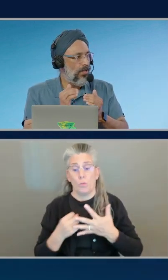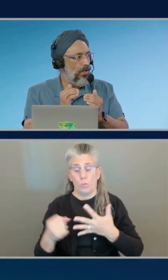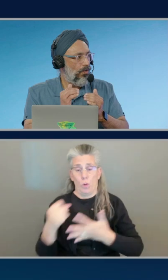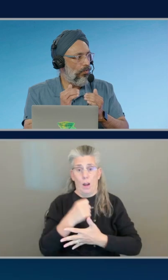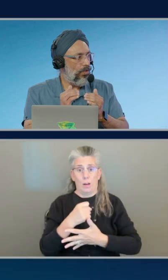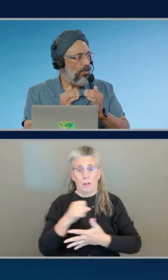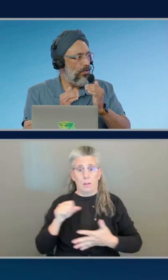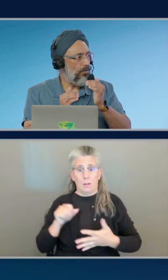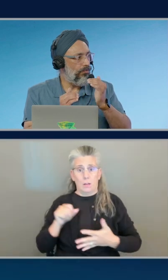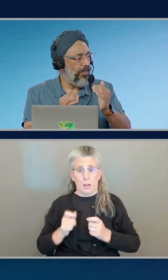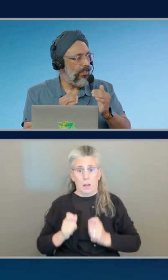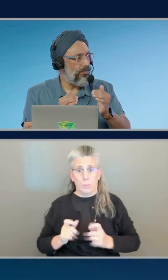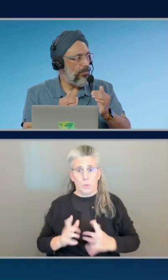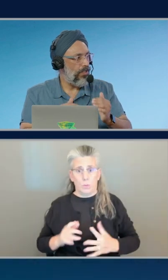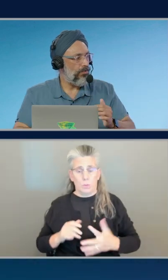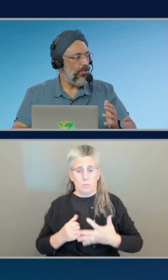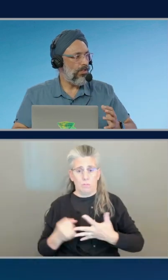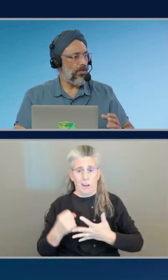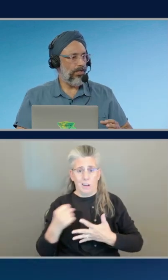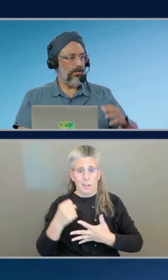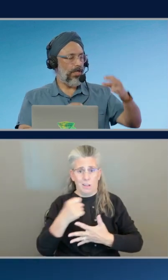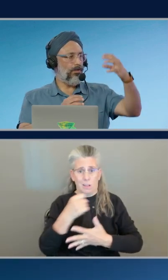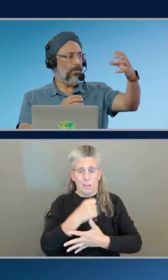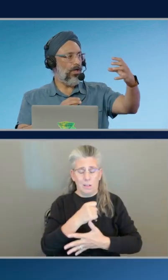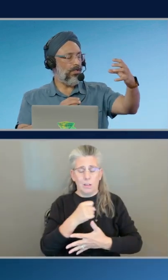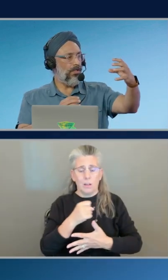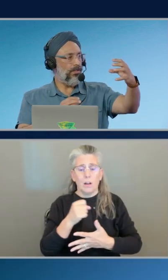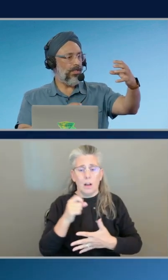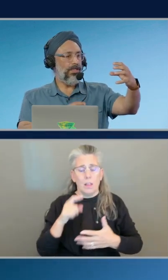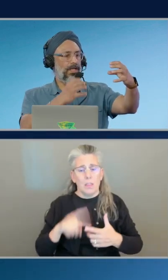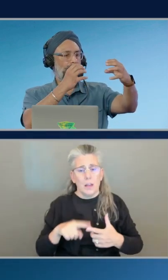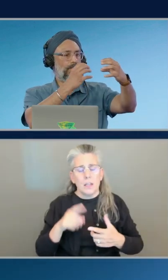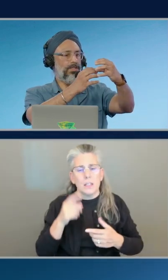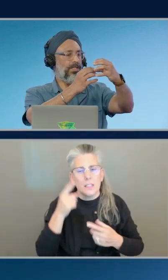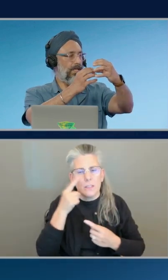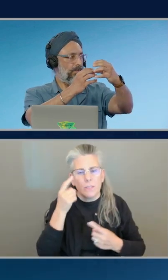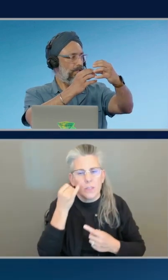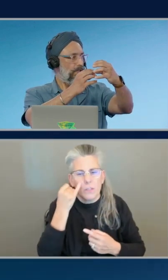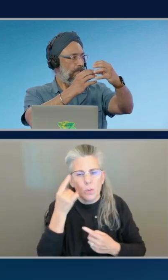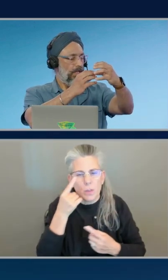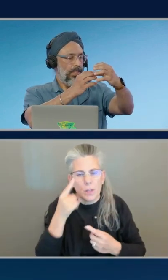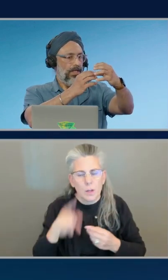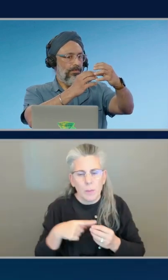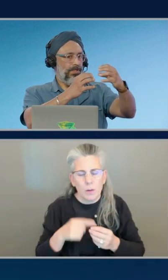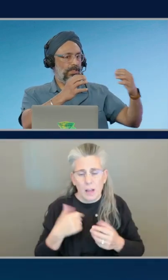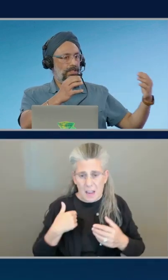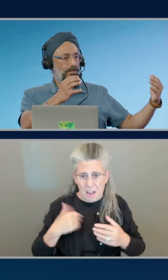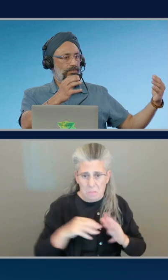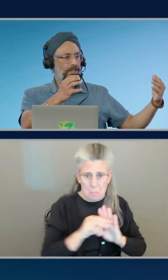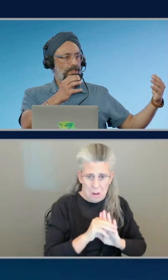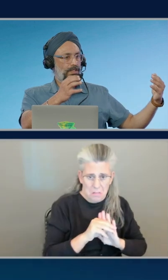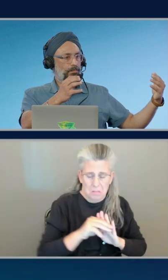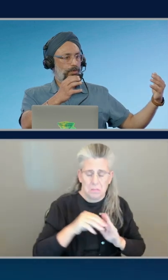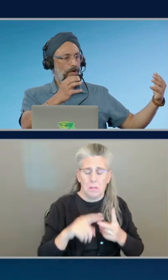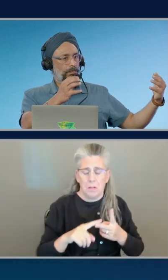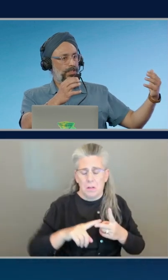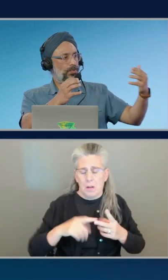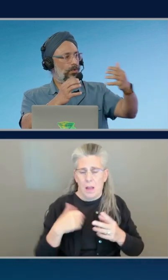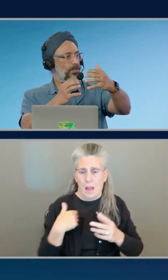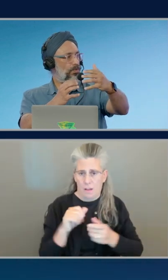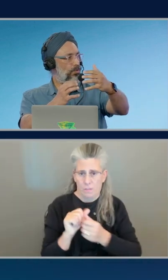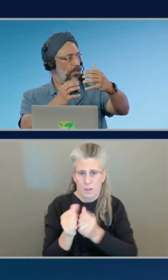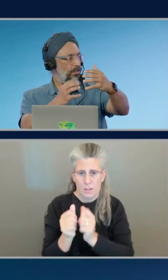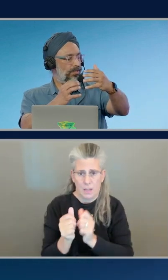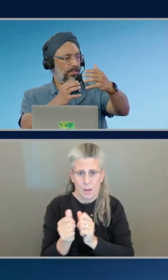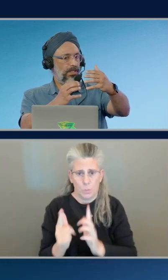percentage what the weightage will be. So think about it. I got a model, right? I got the adapter. When the prompt is